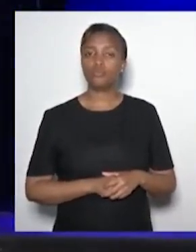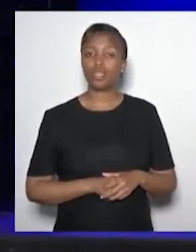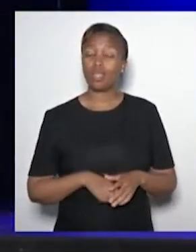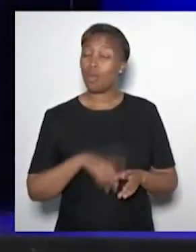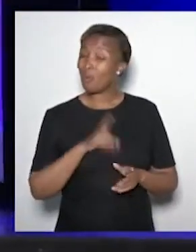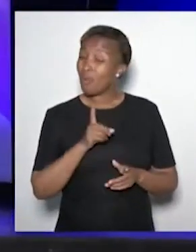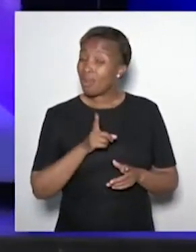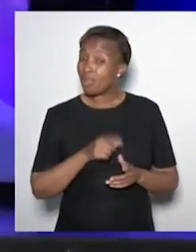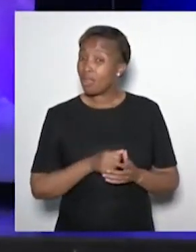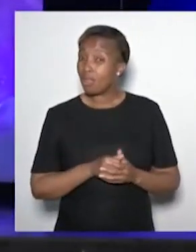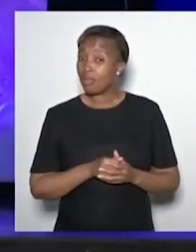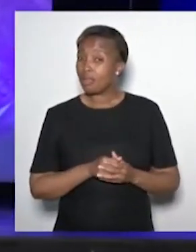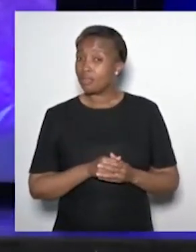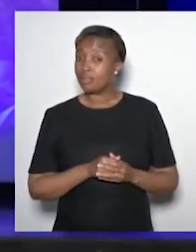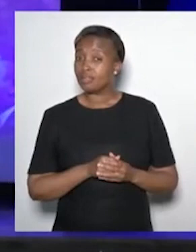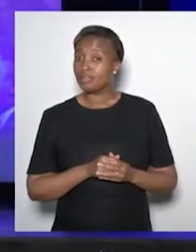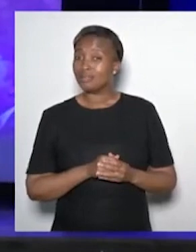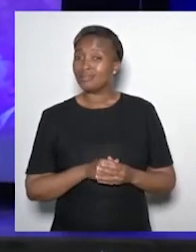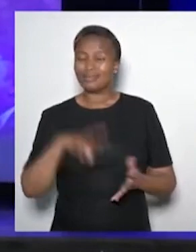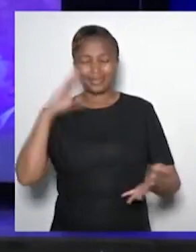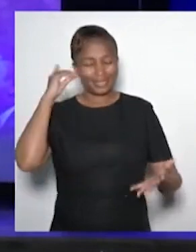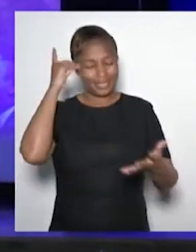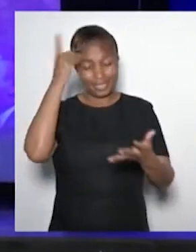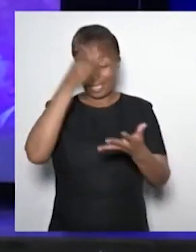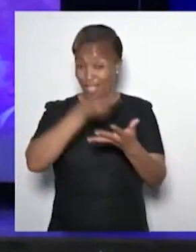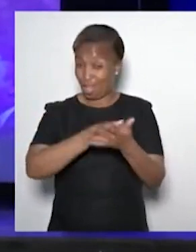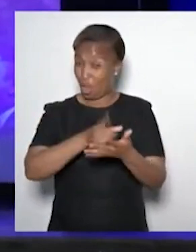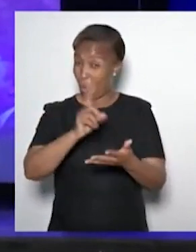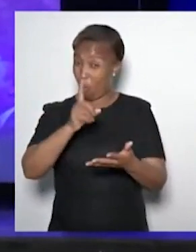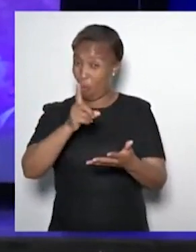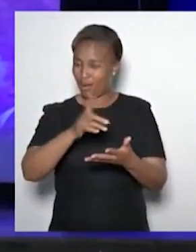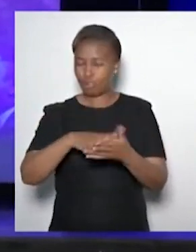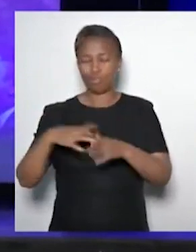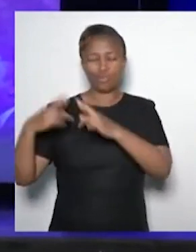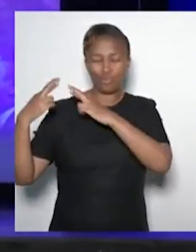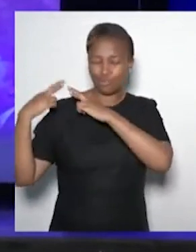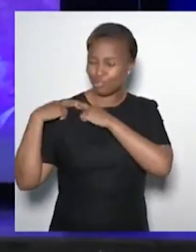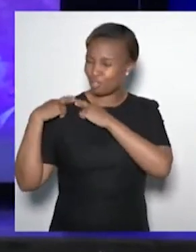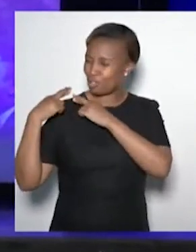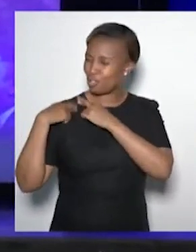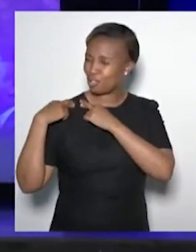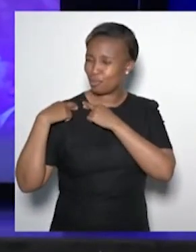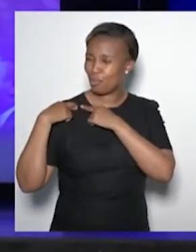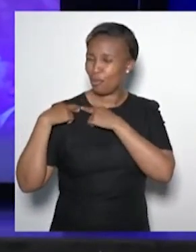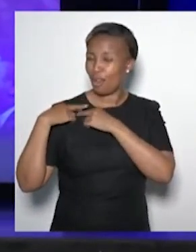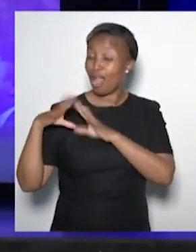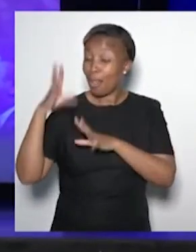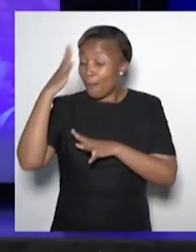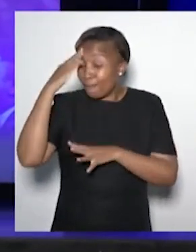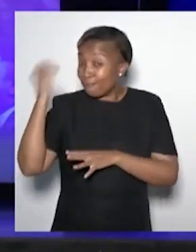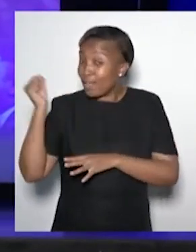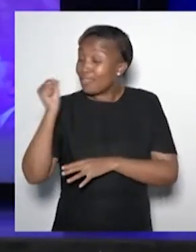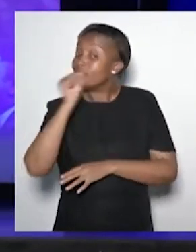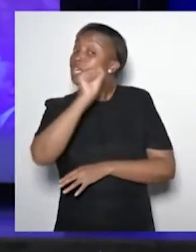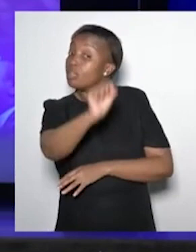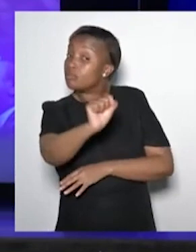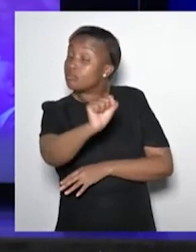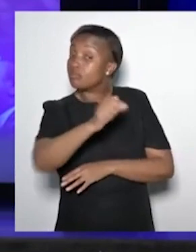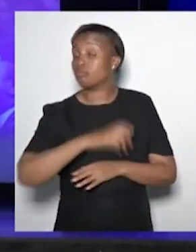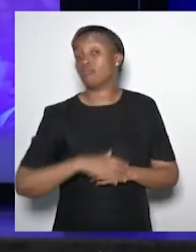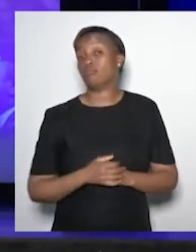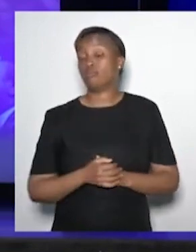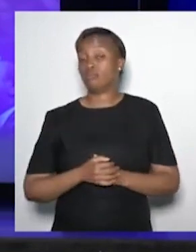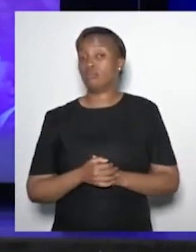Already, he decided to take full responsibility about his faith.